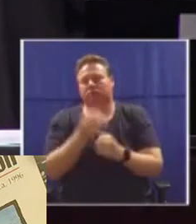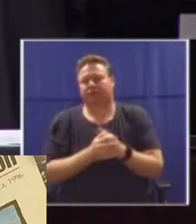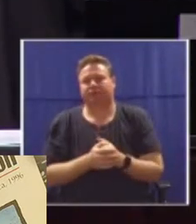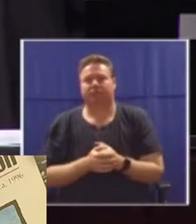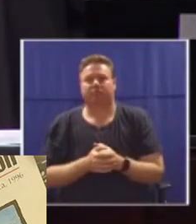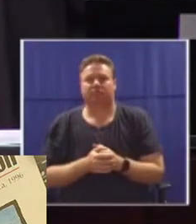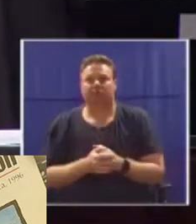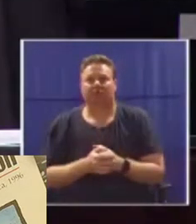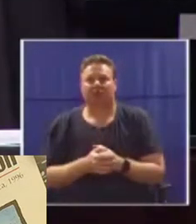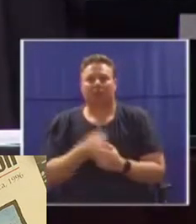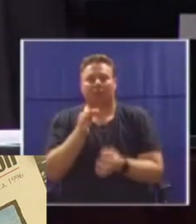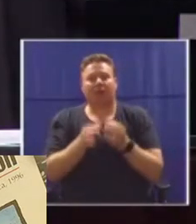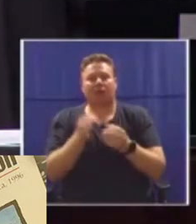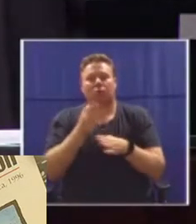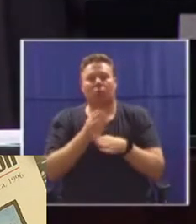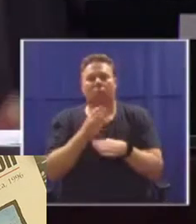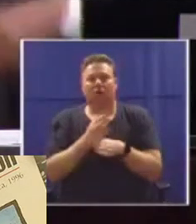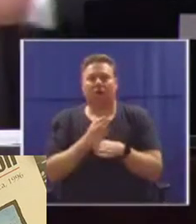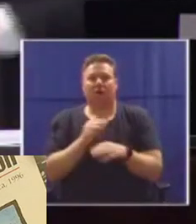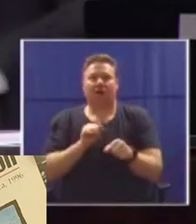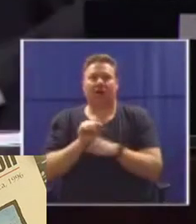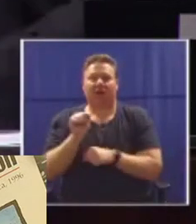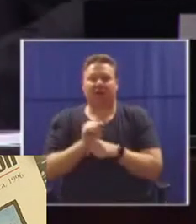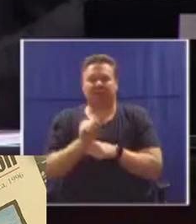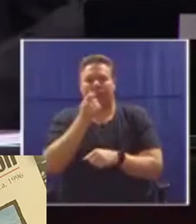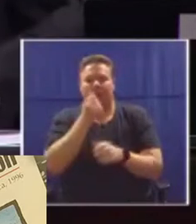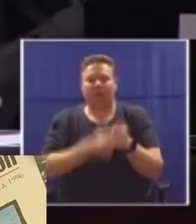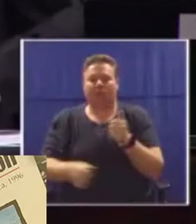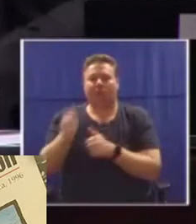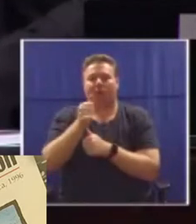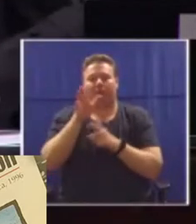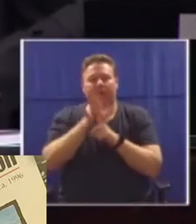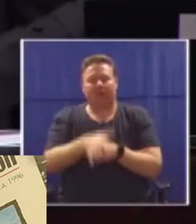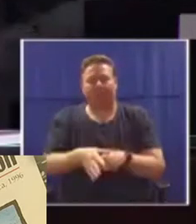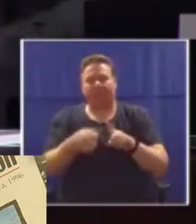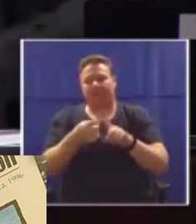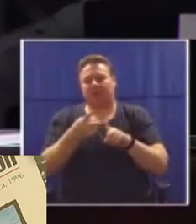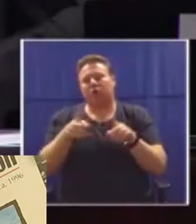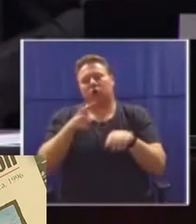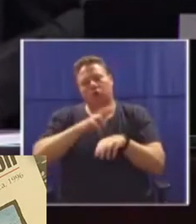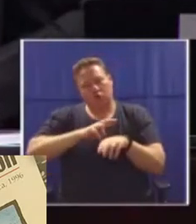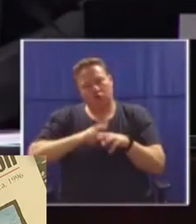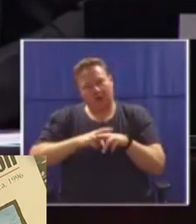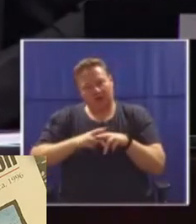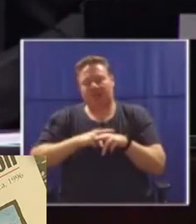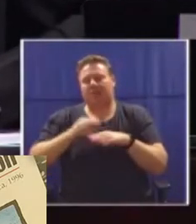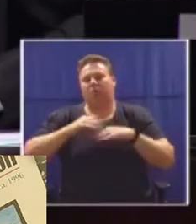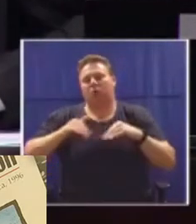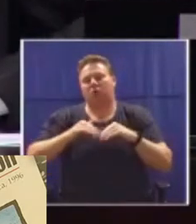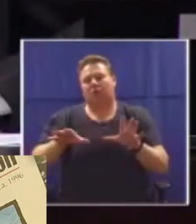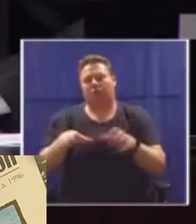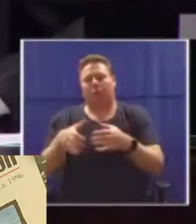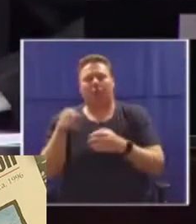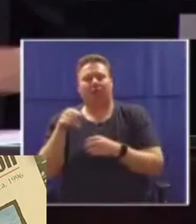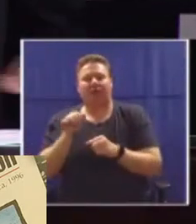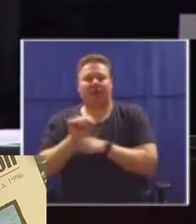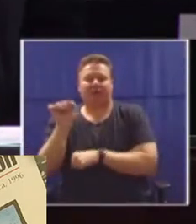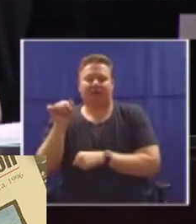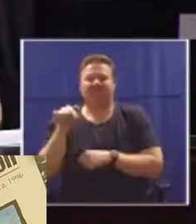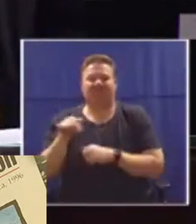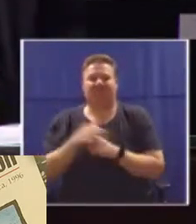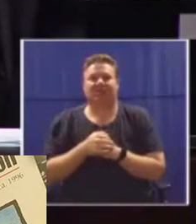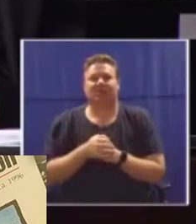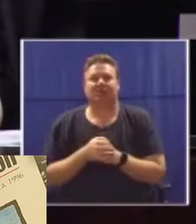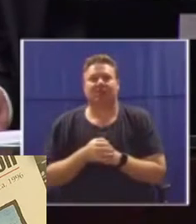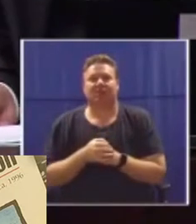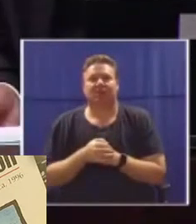work against entrenched patriarchy and racism of the apartheid regime was continuous, with the United Democratic